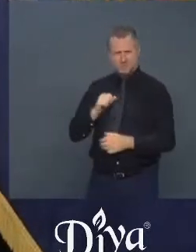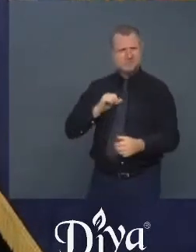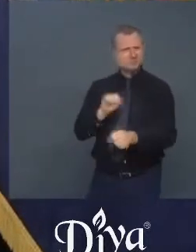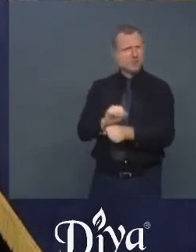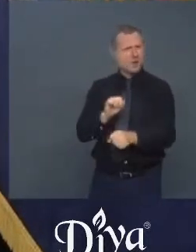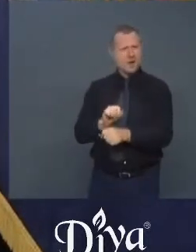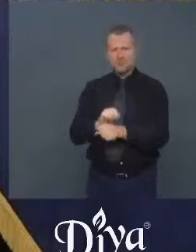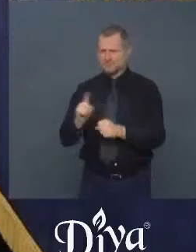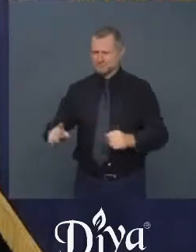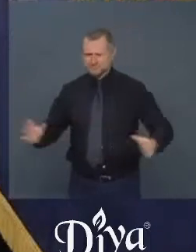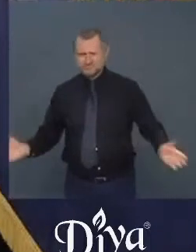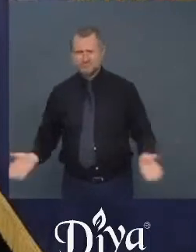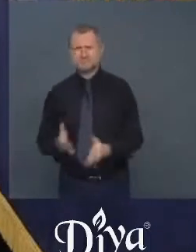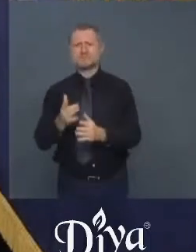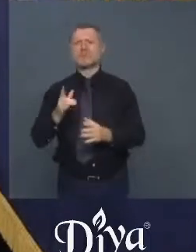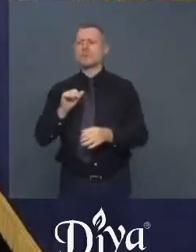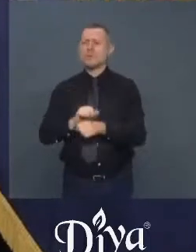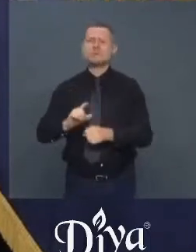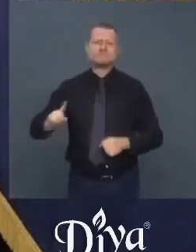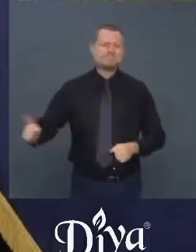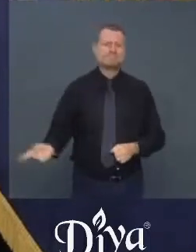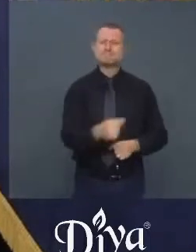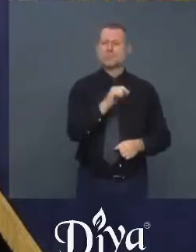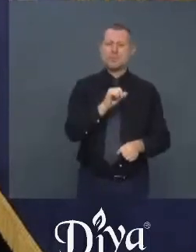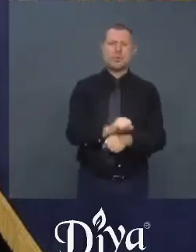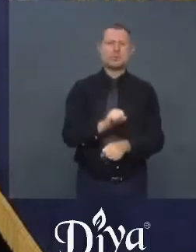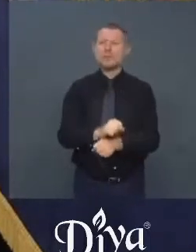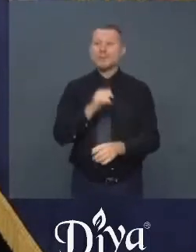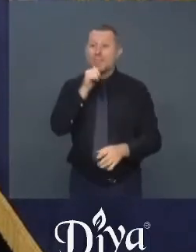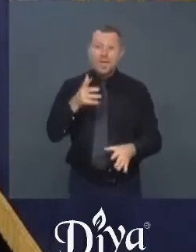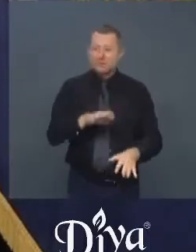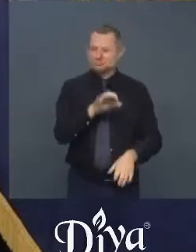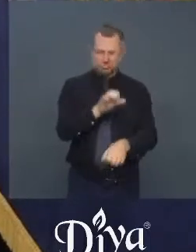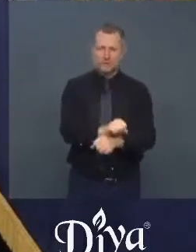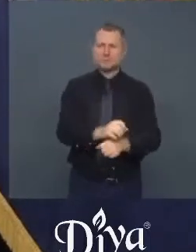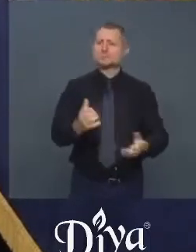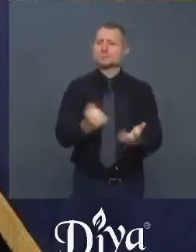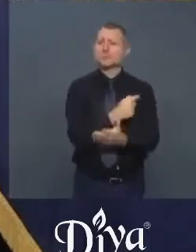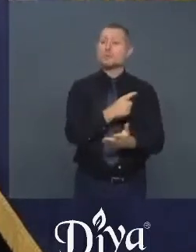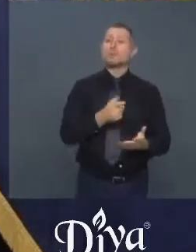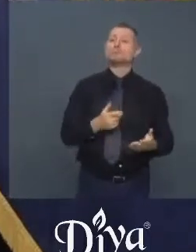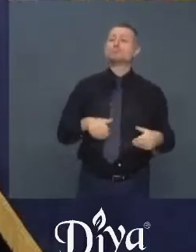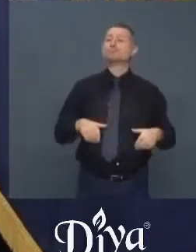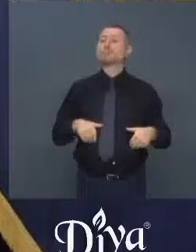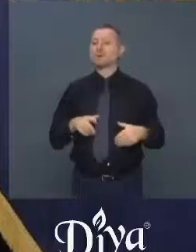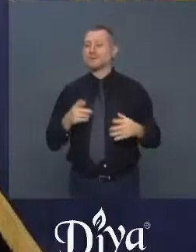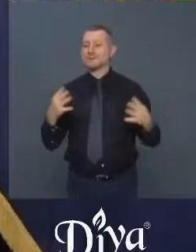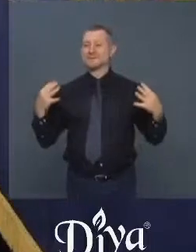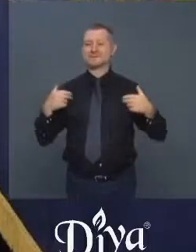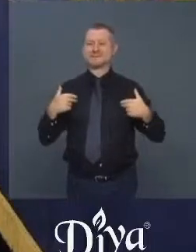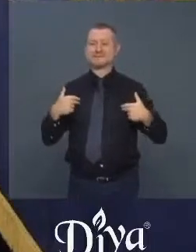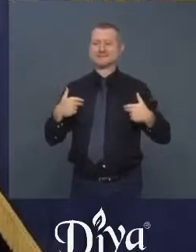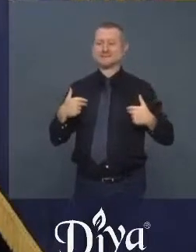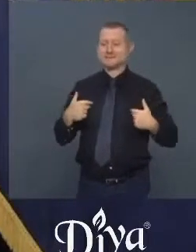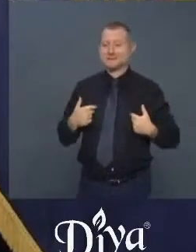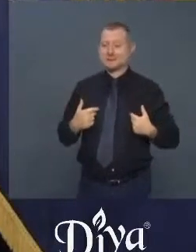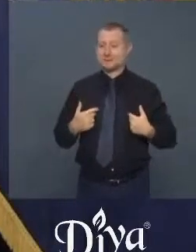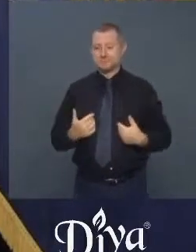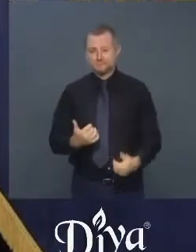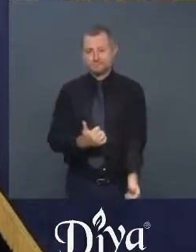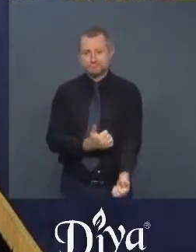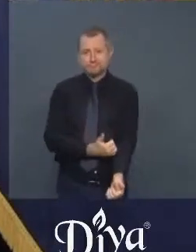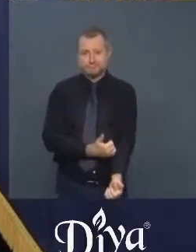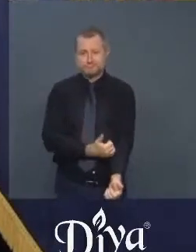who deserve to be arrested. If somebody is openly injecting drugs on a city street, they should